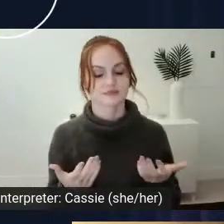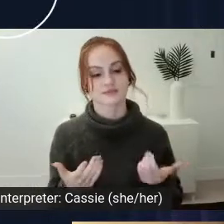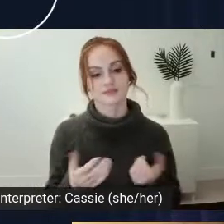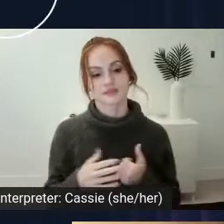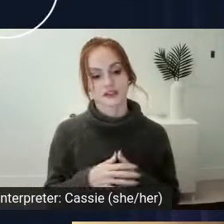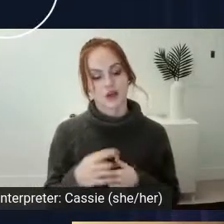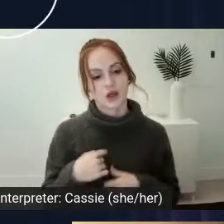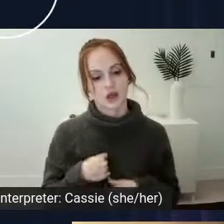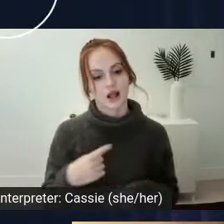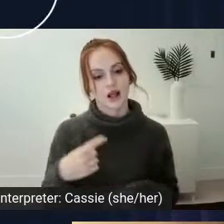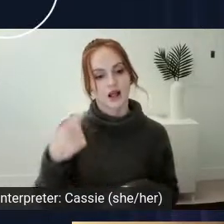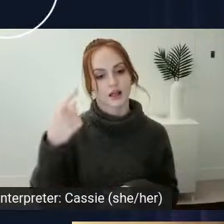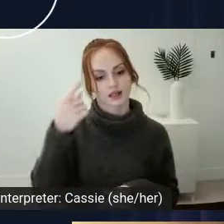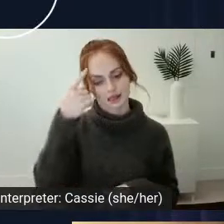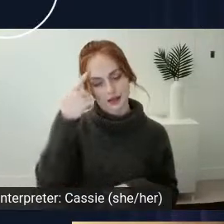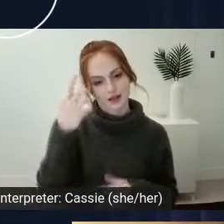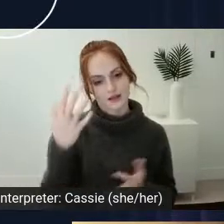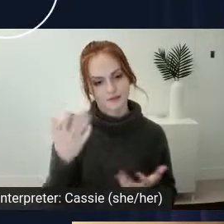that